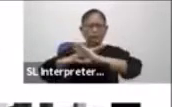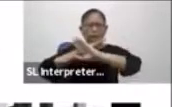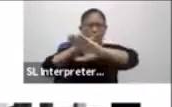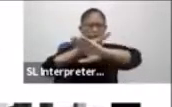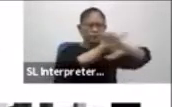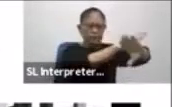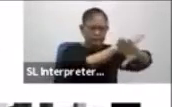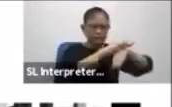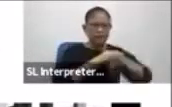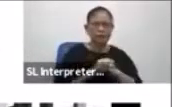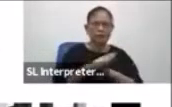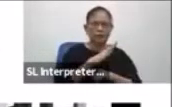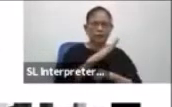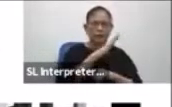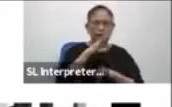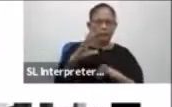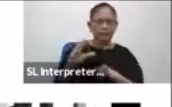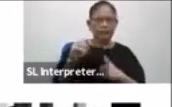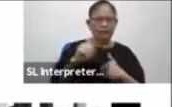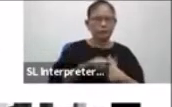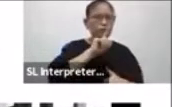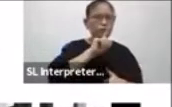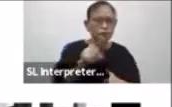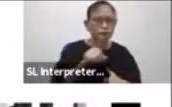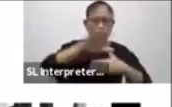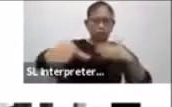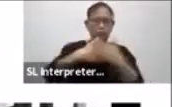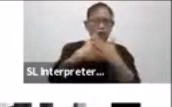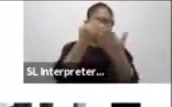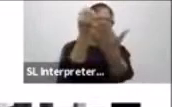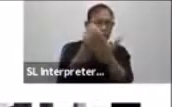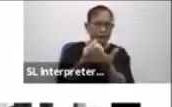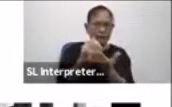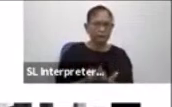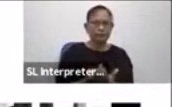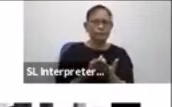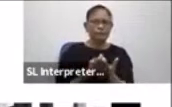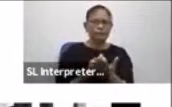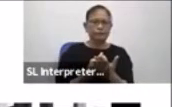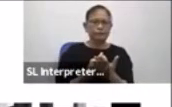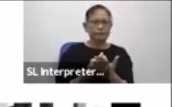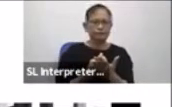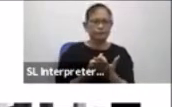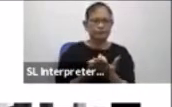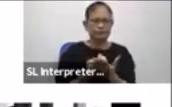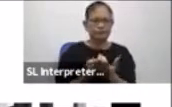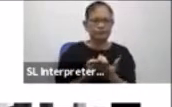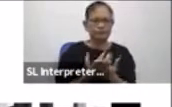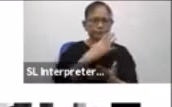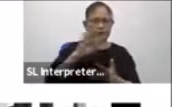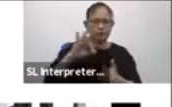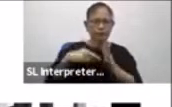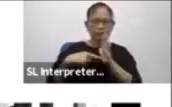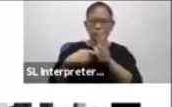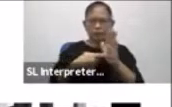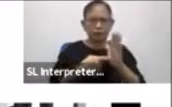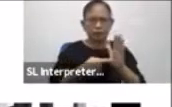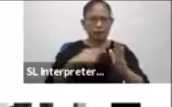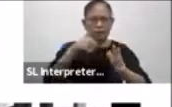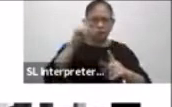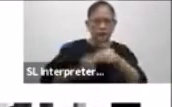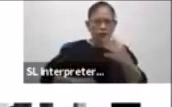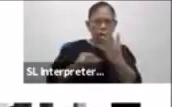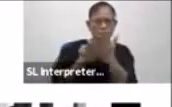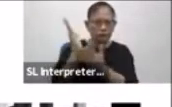risk mitigation, while many of the evidence-based strategies that have been proven effective in prevention of violence against women